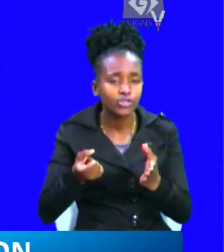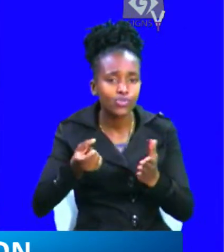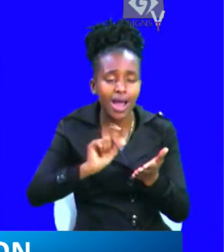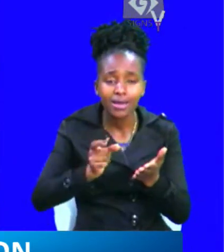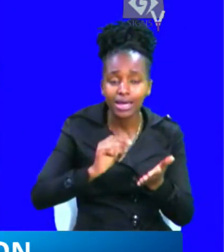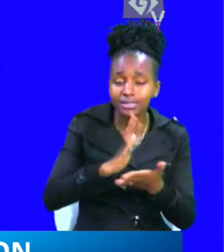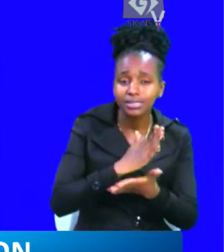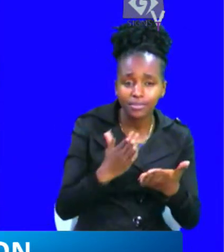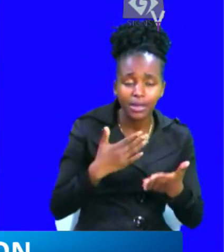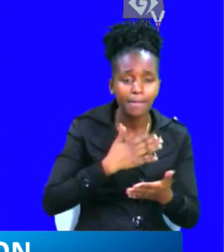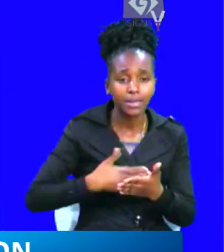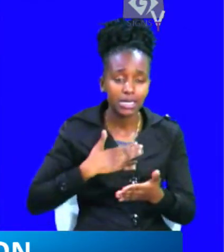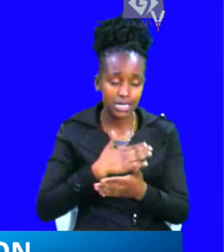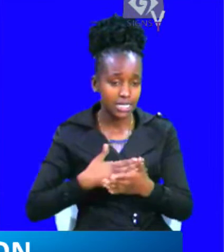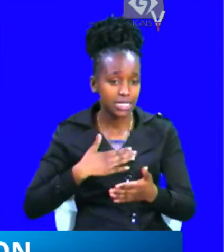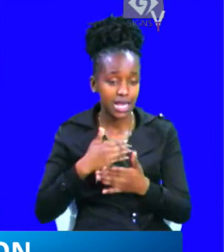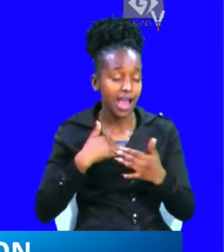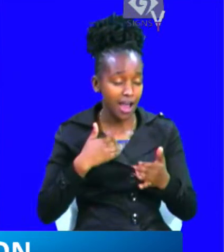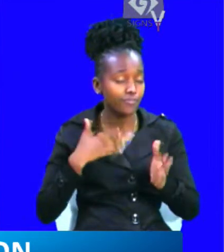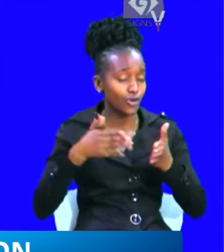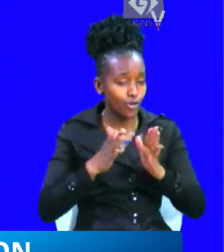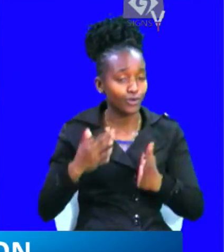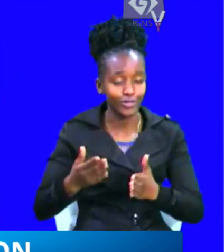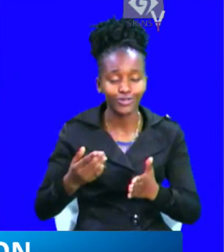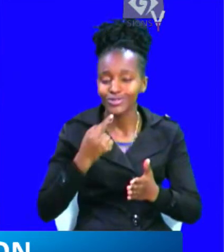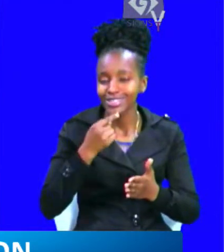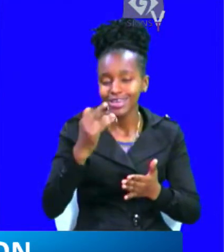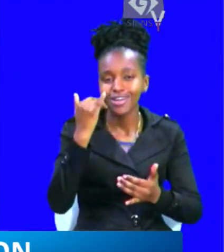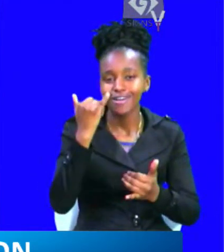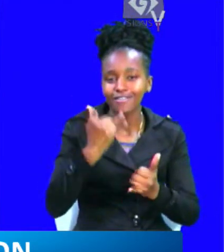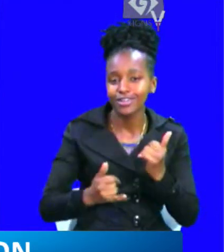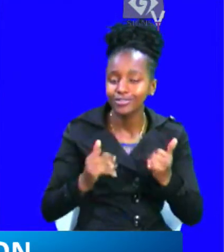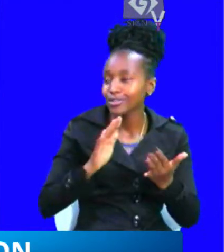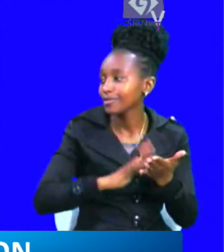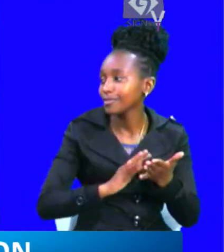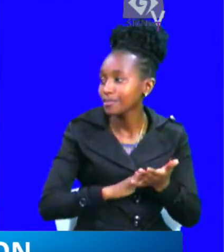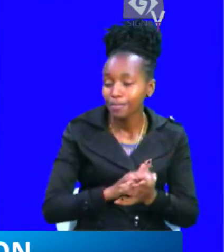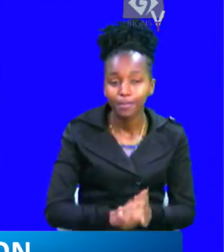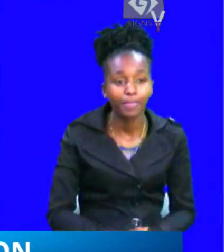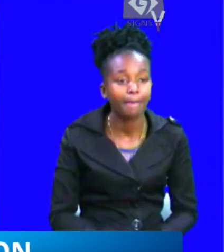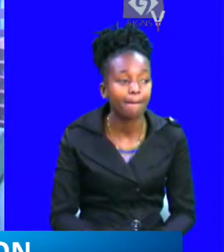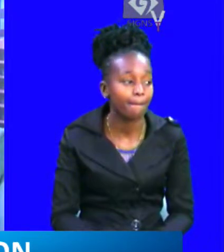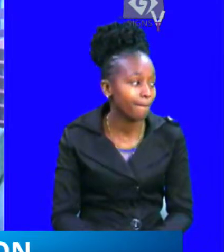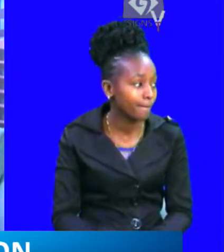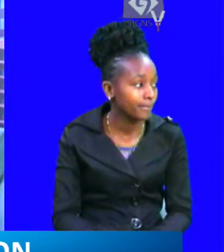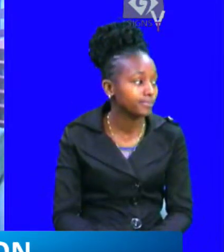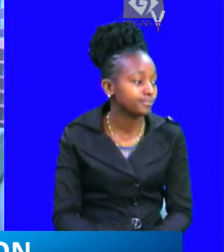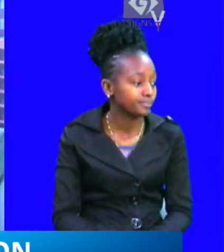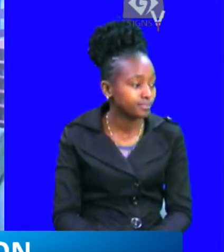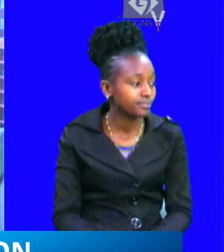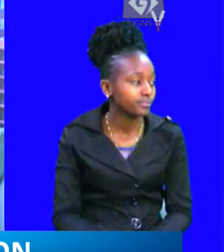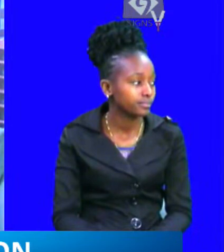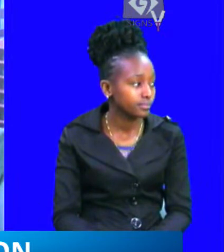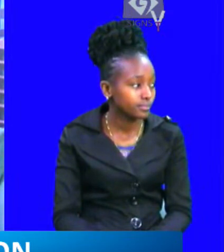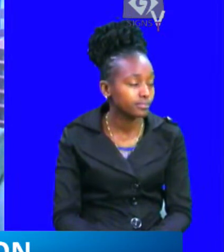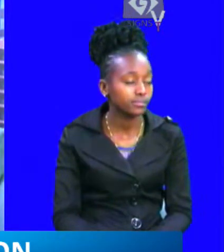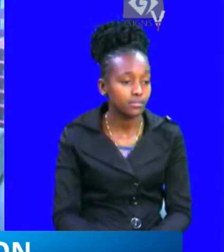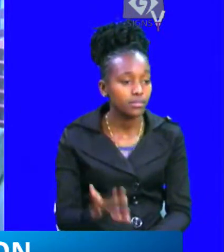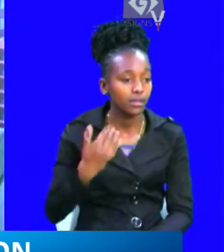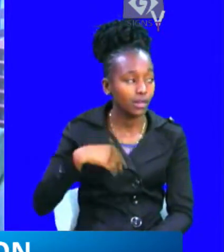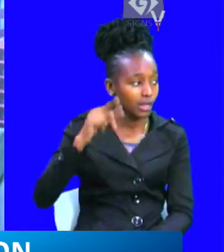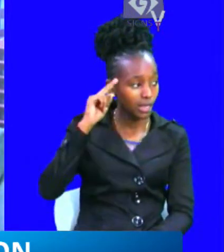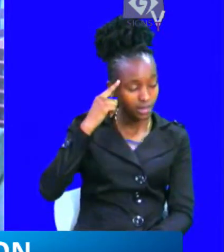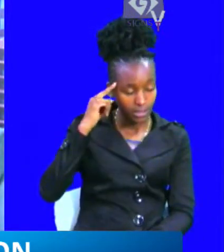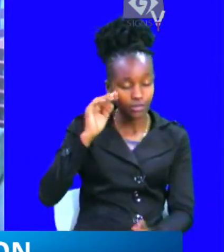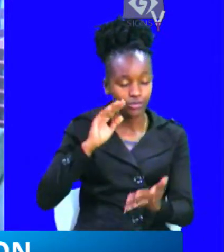pass. This is the opportunity that you do so. I think we have been very granular in our conversation.